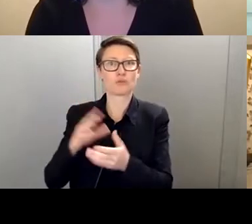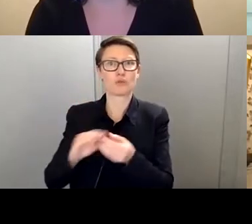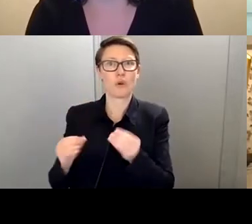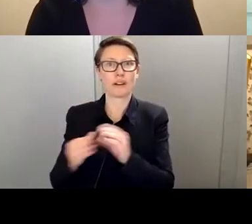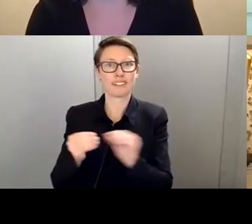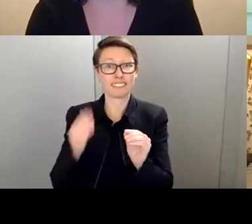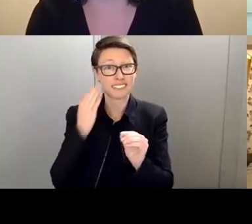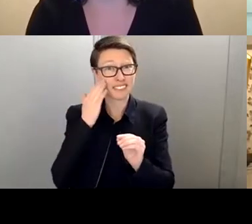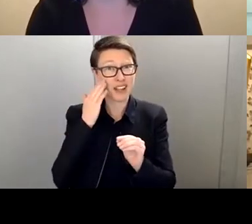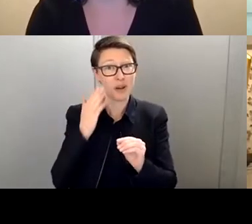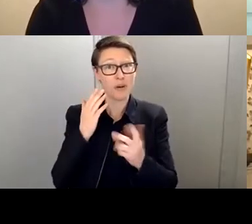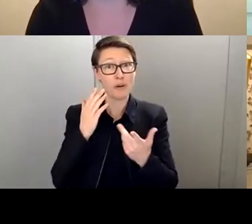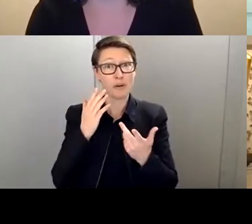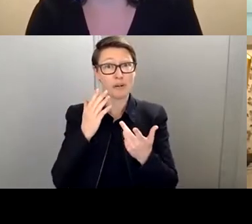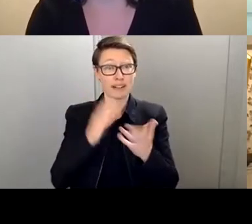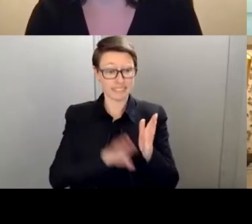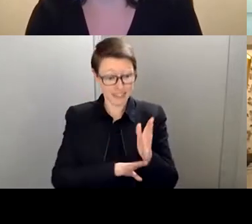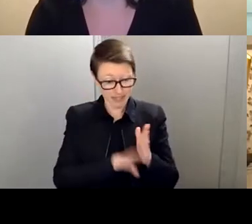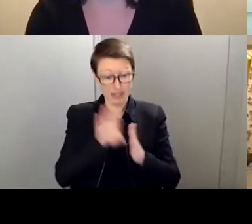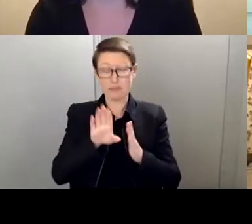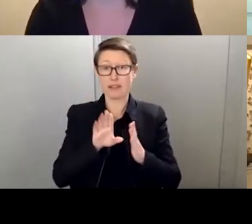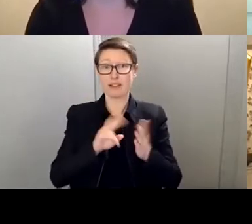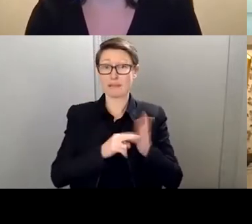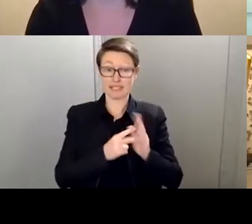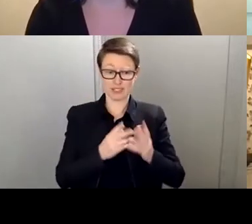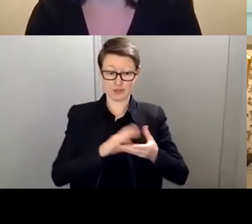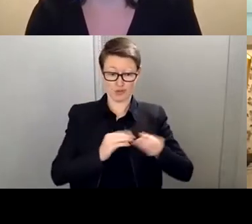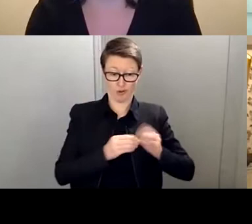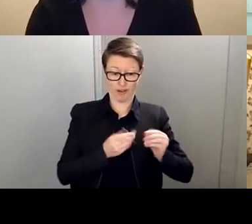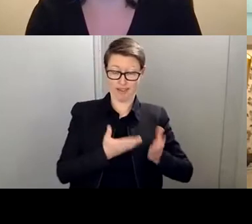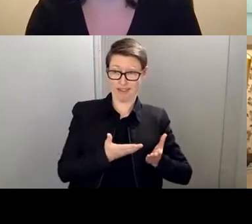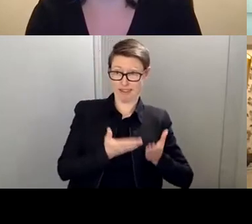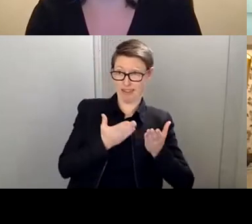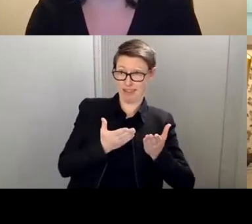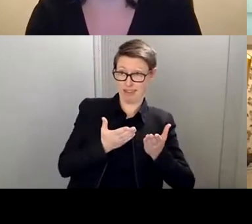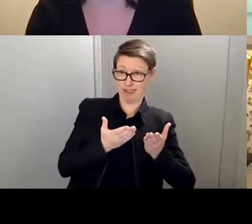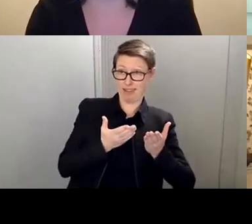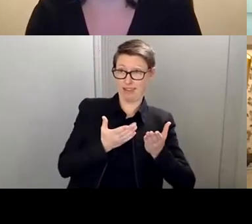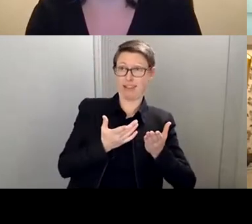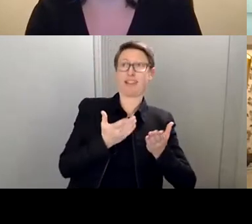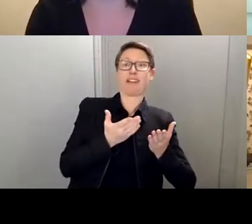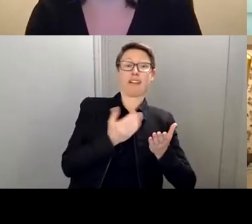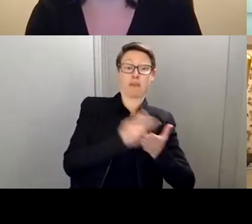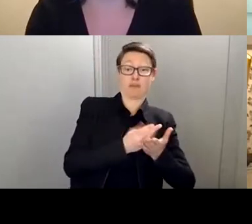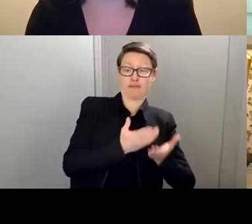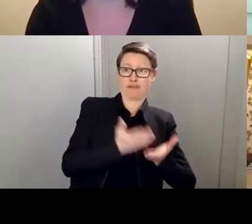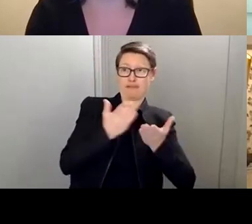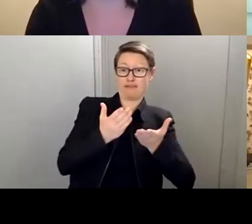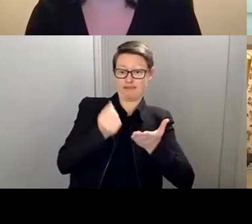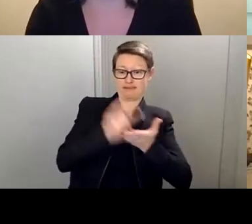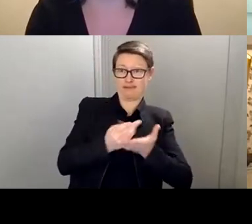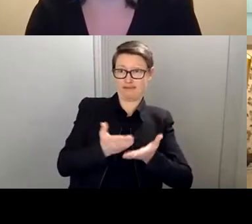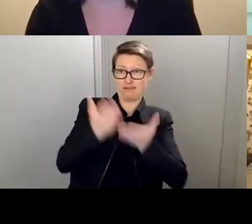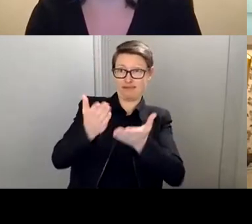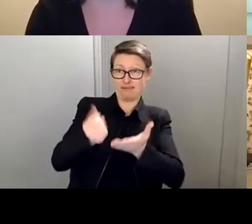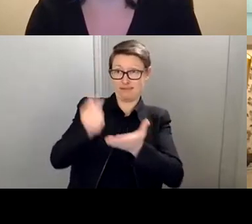that is development to a green light, right? That is what my job is. So finding those storytellers and